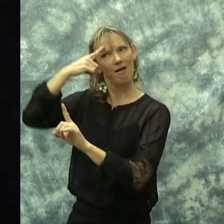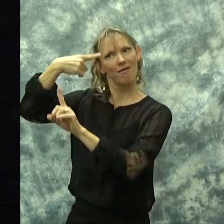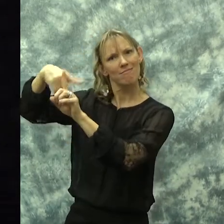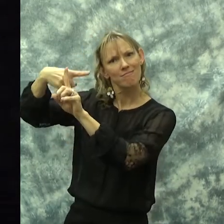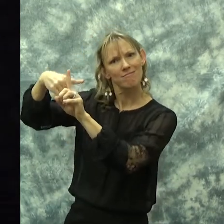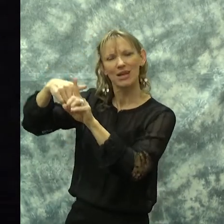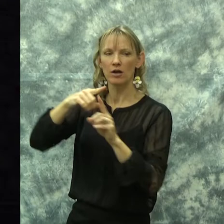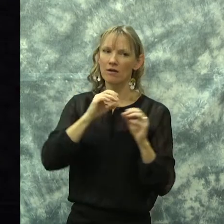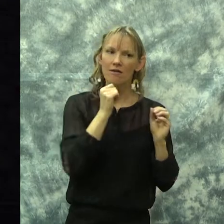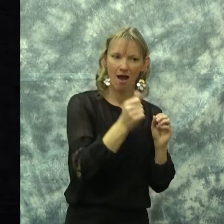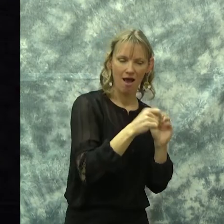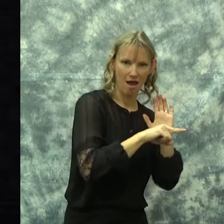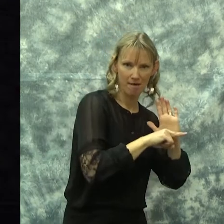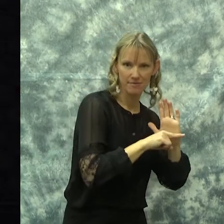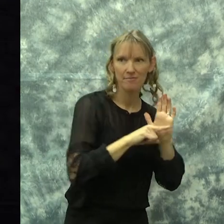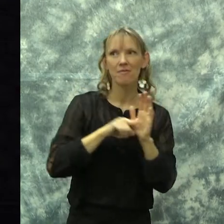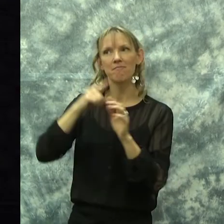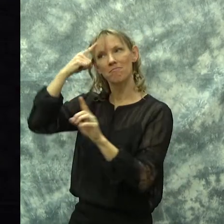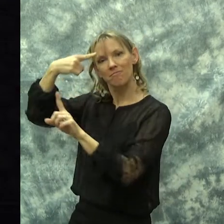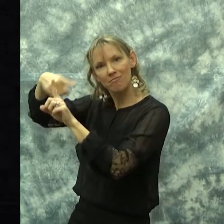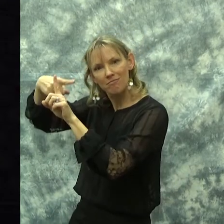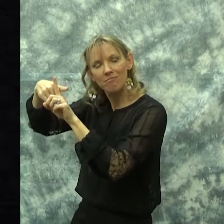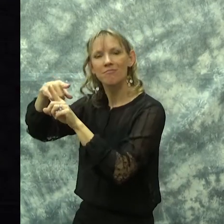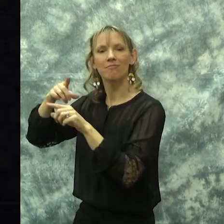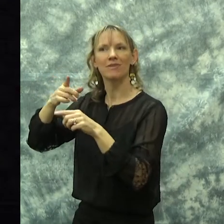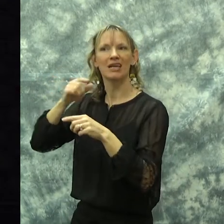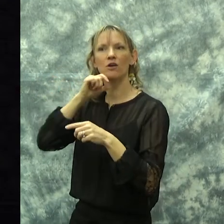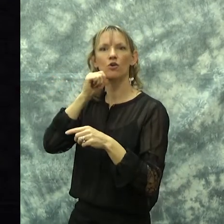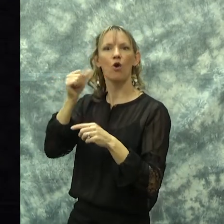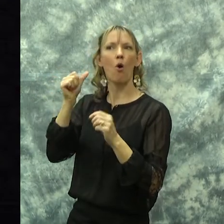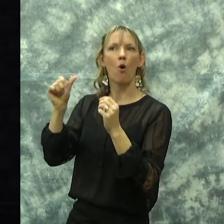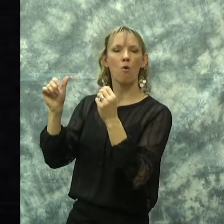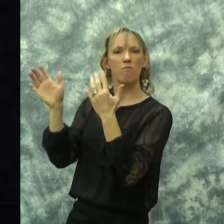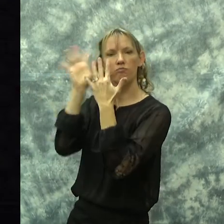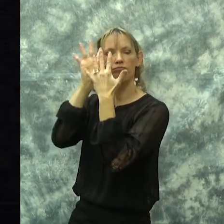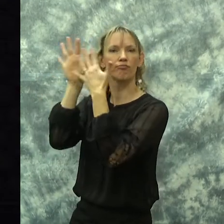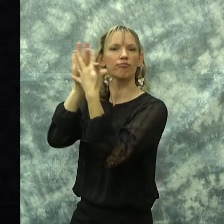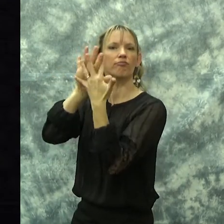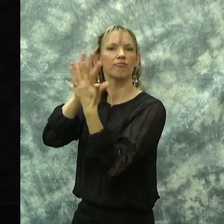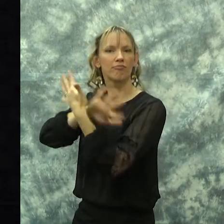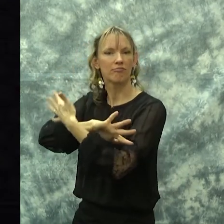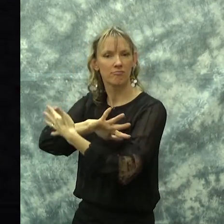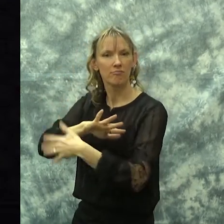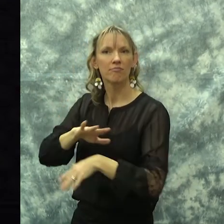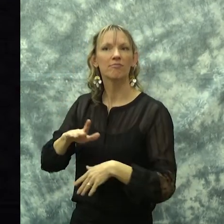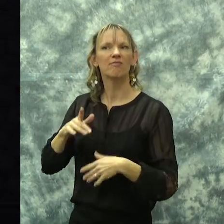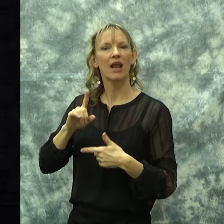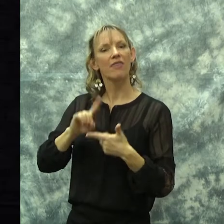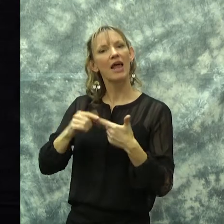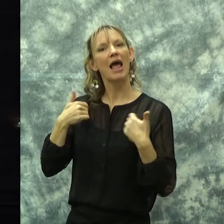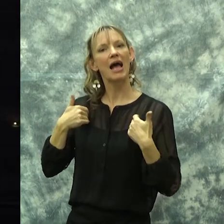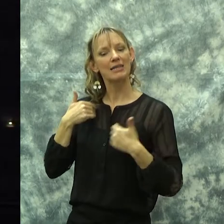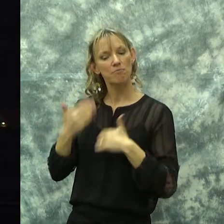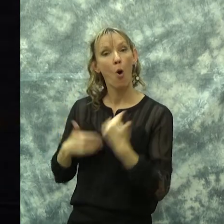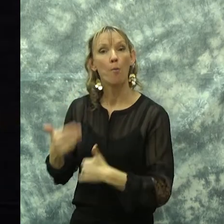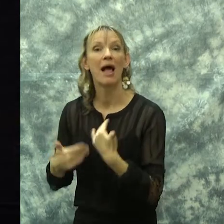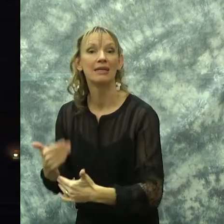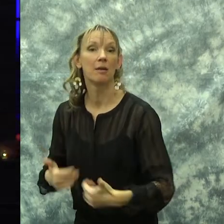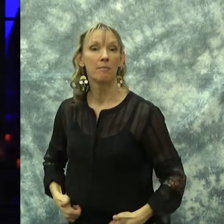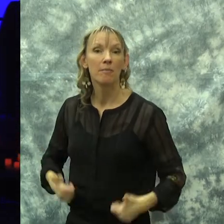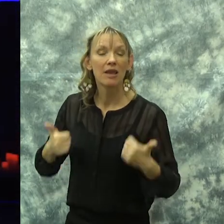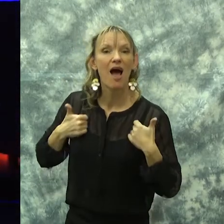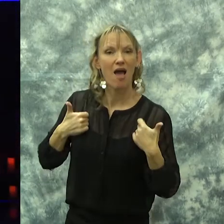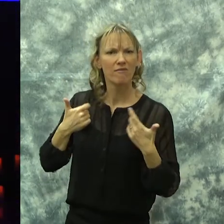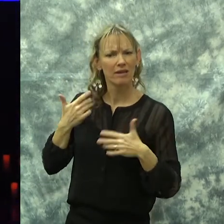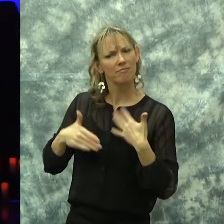without pessimism, but without any illusions, what I'm thinking about, it begins to have this momentum, and life starts to move along